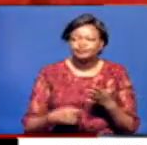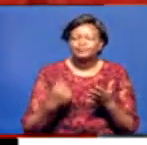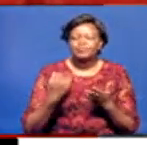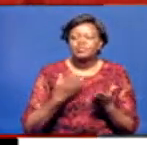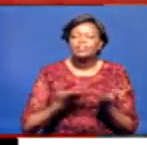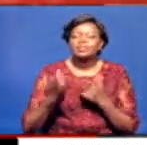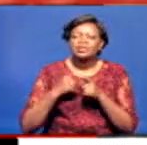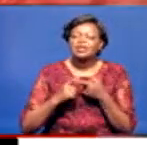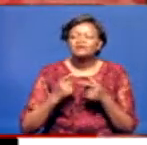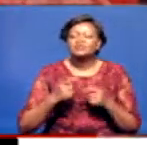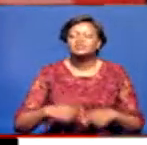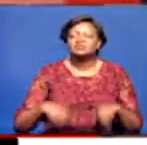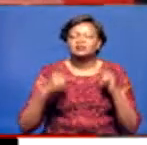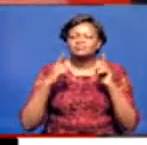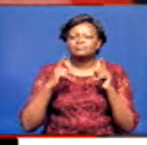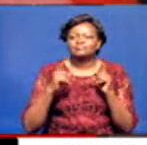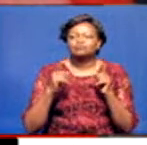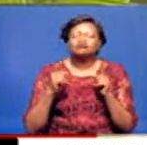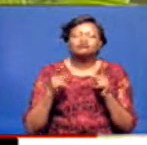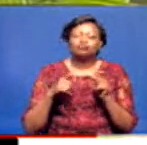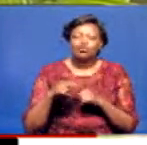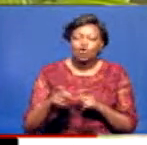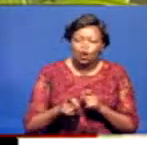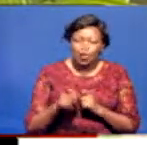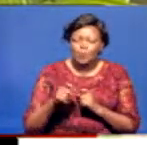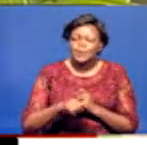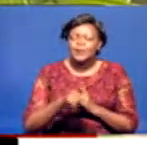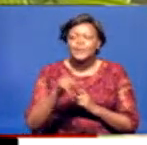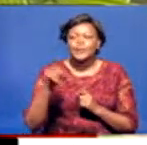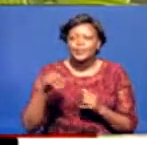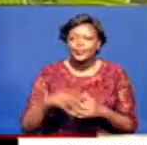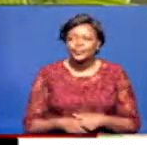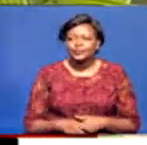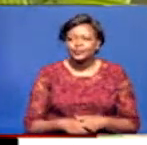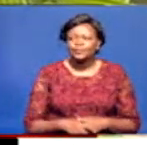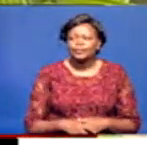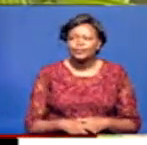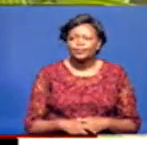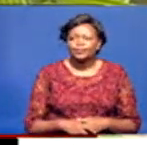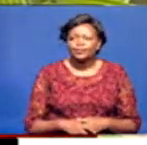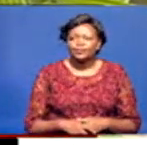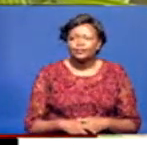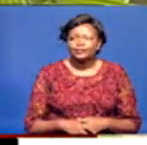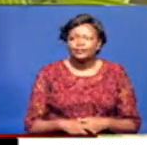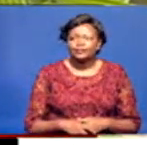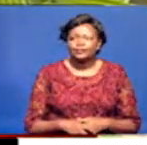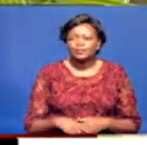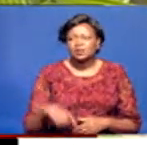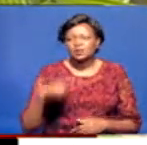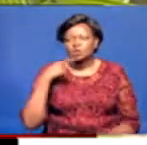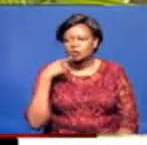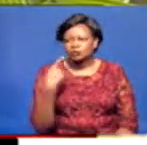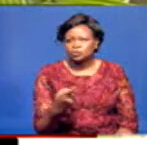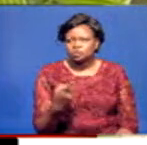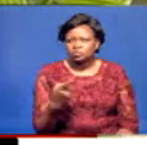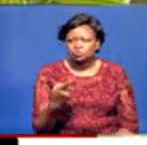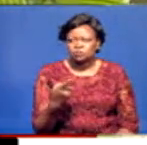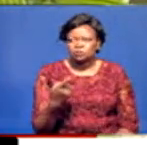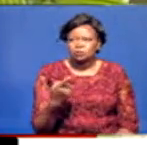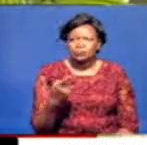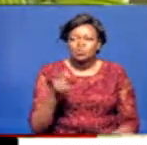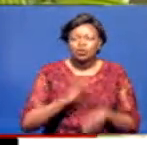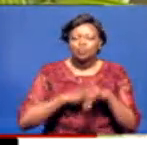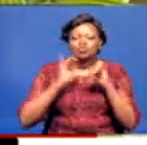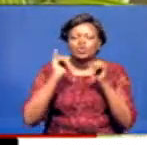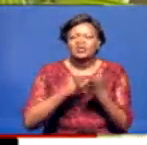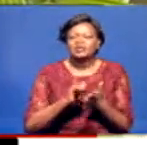after successful containing the false codling moth pest in that part of the country, the world. So the good news is that at